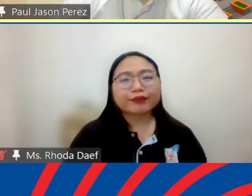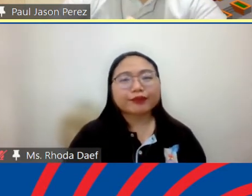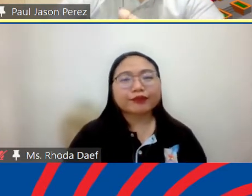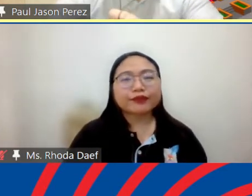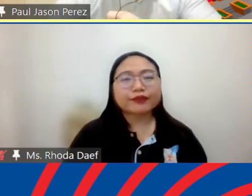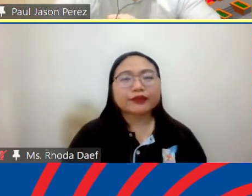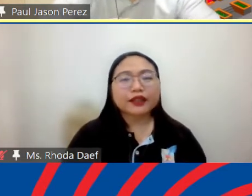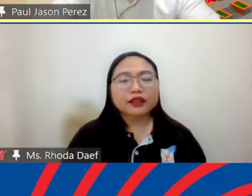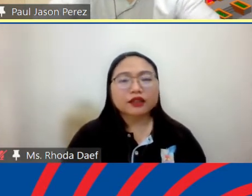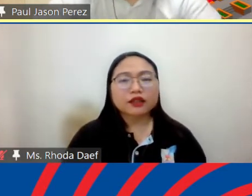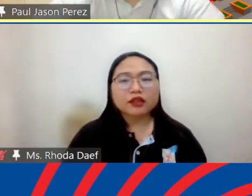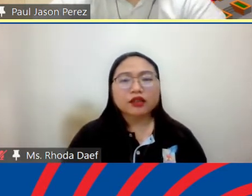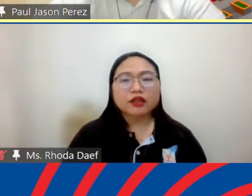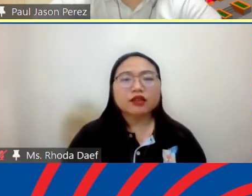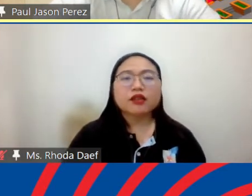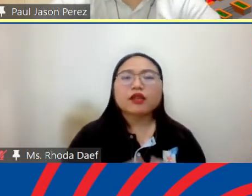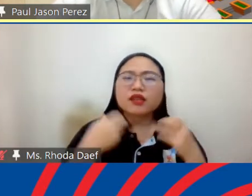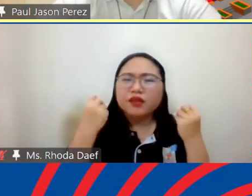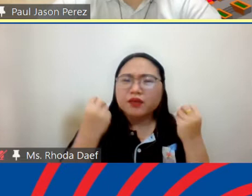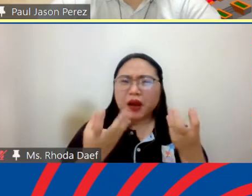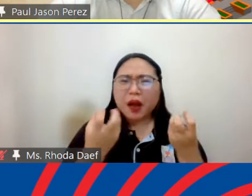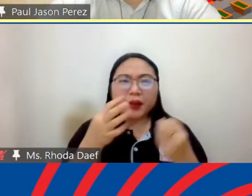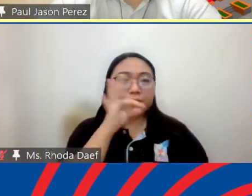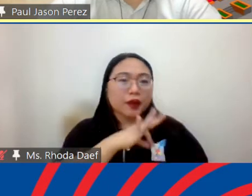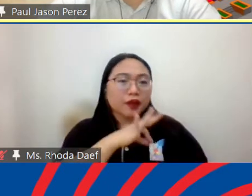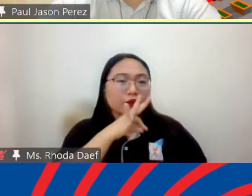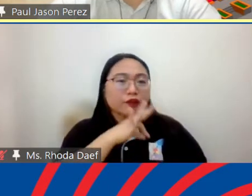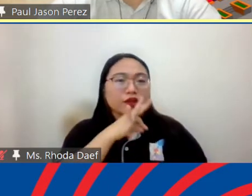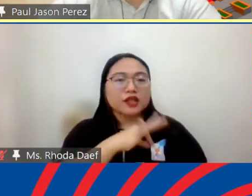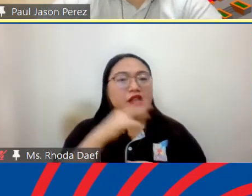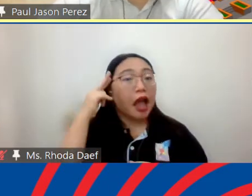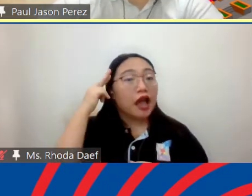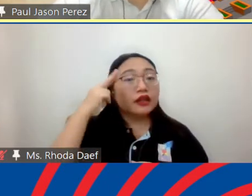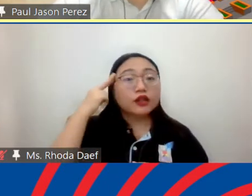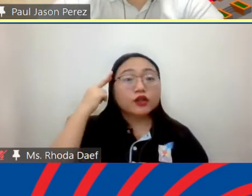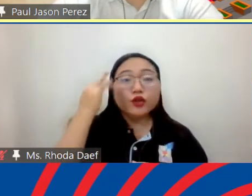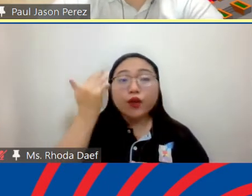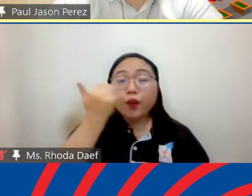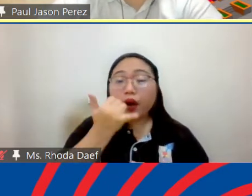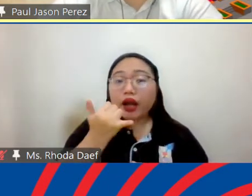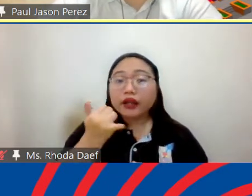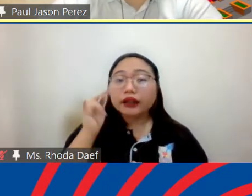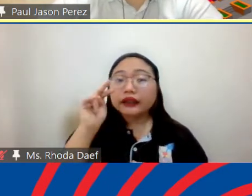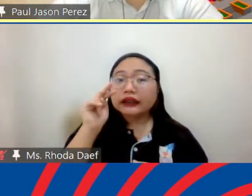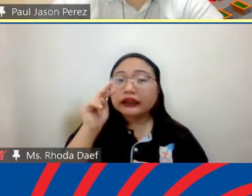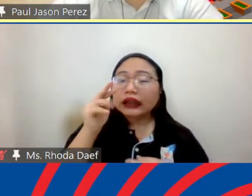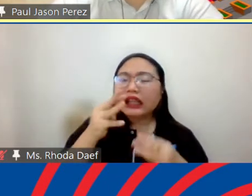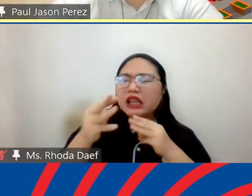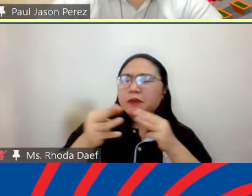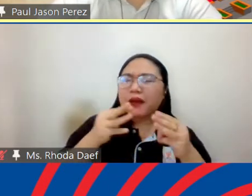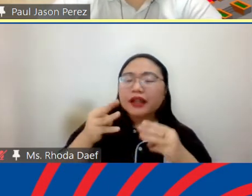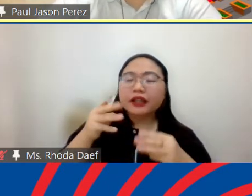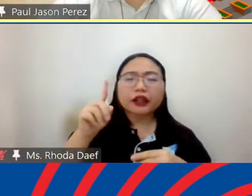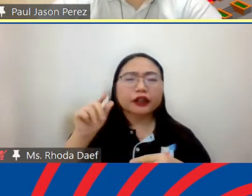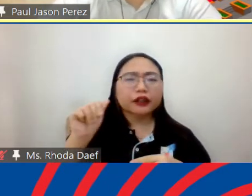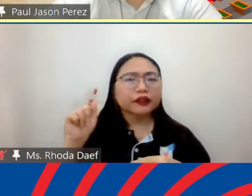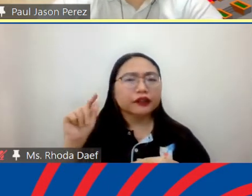So yeah, there's a lot of benefits and reasons why we should manage data. And number one